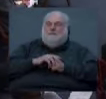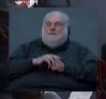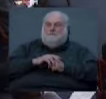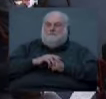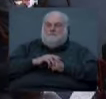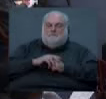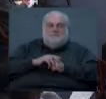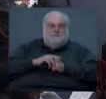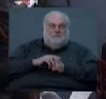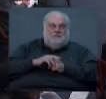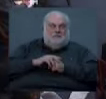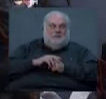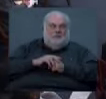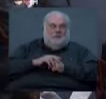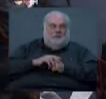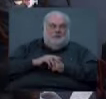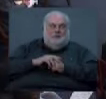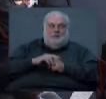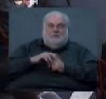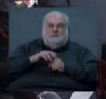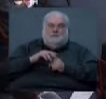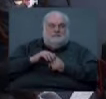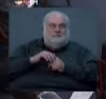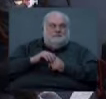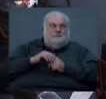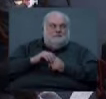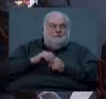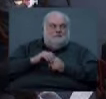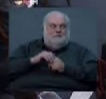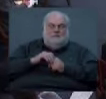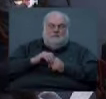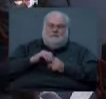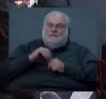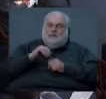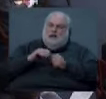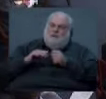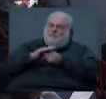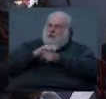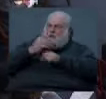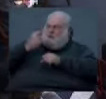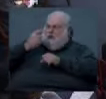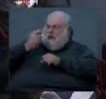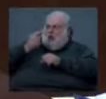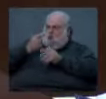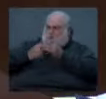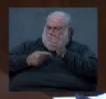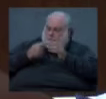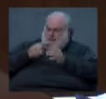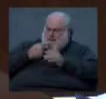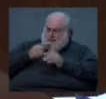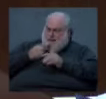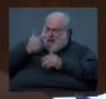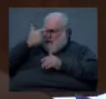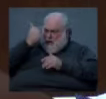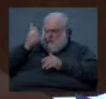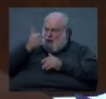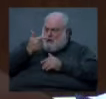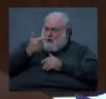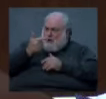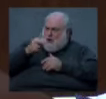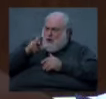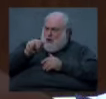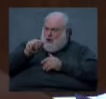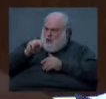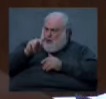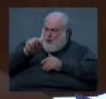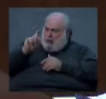You have another question? All right. I don't quite understand what you said because this was a grant that was given to